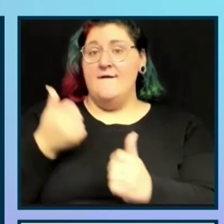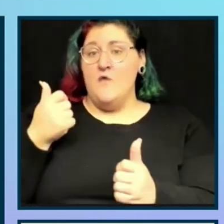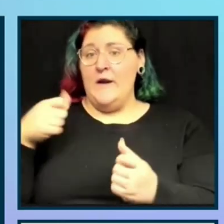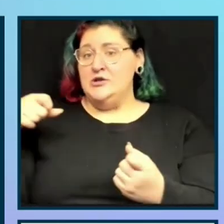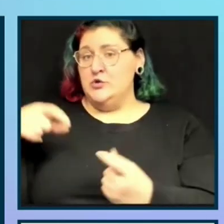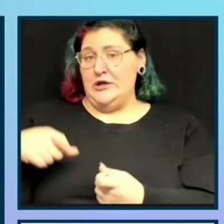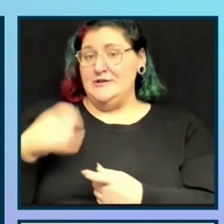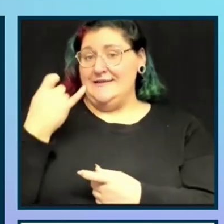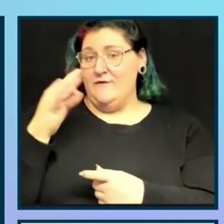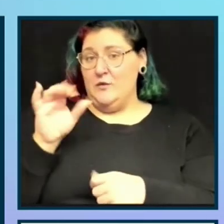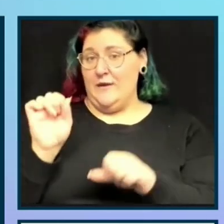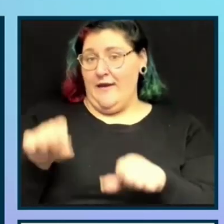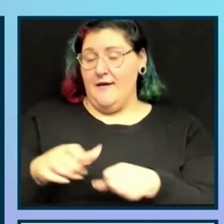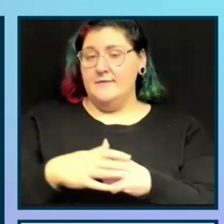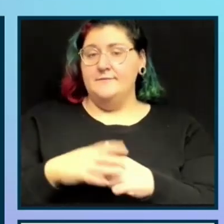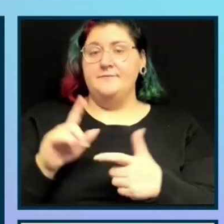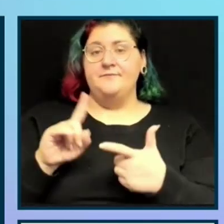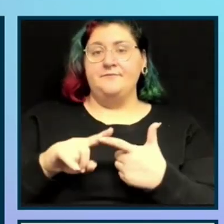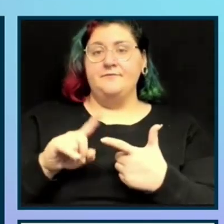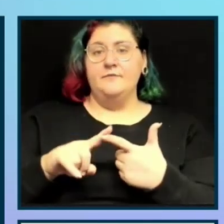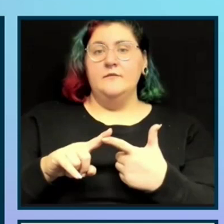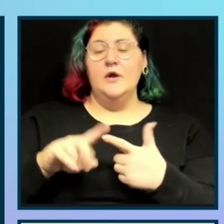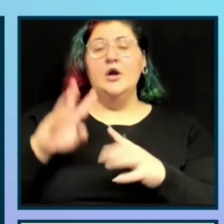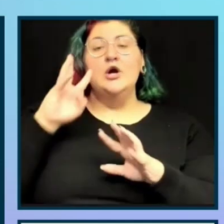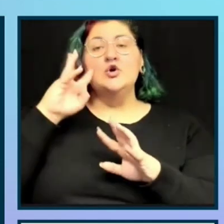Create reasonable barriers